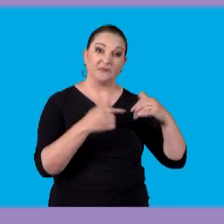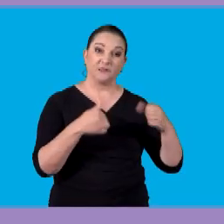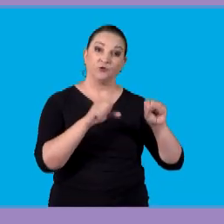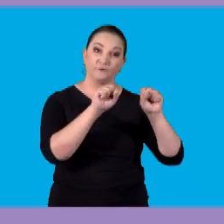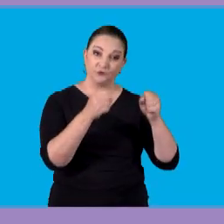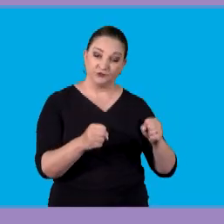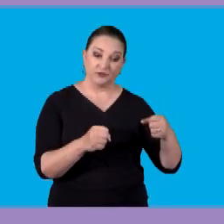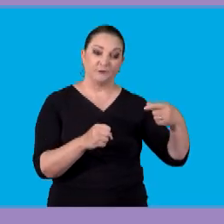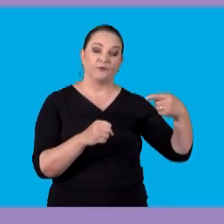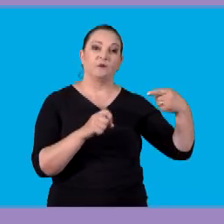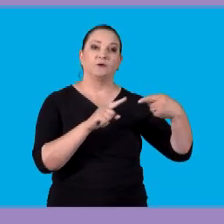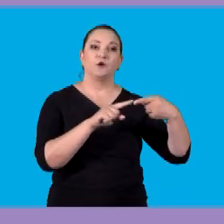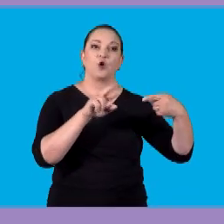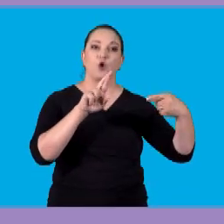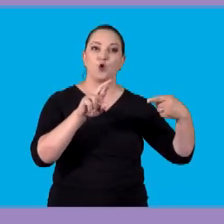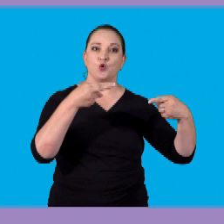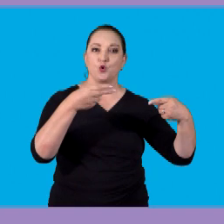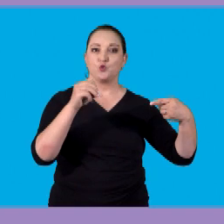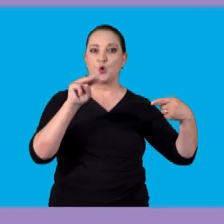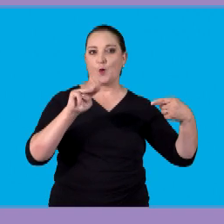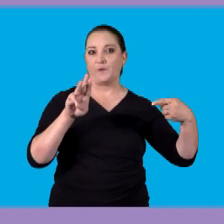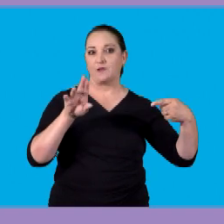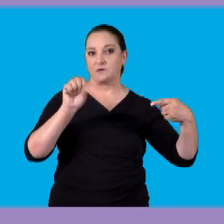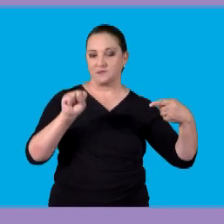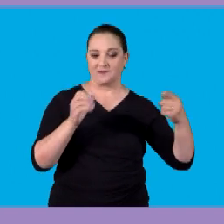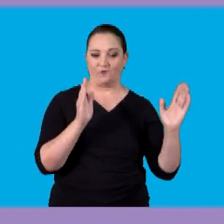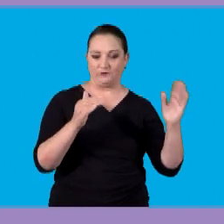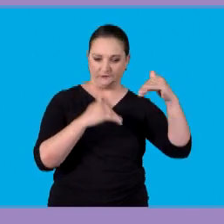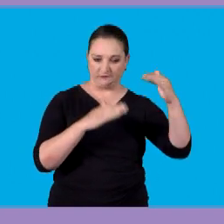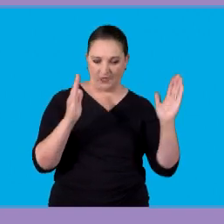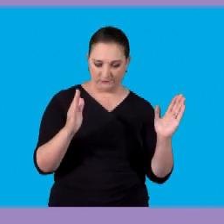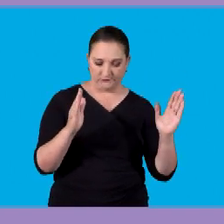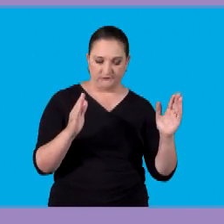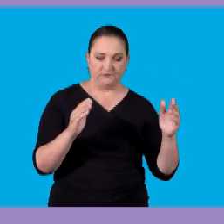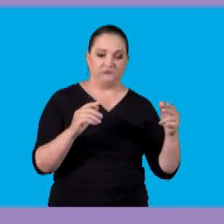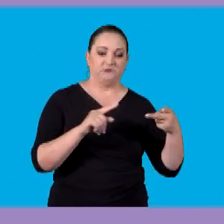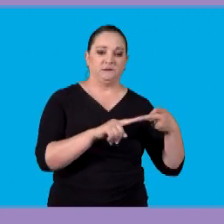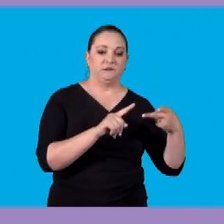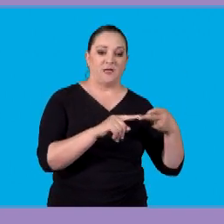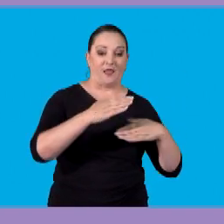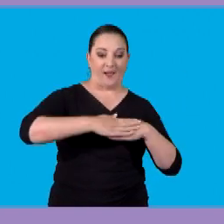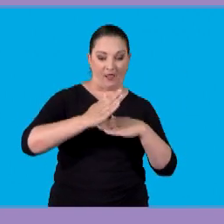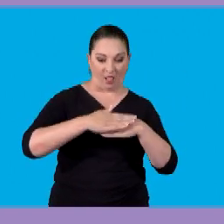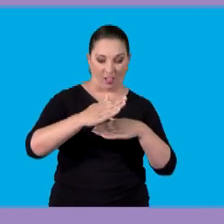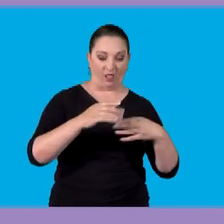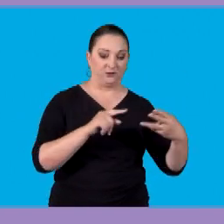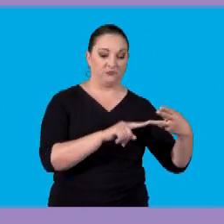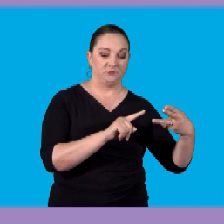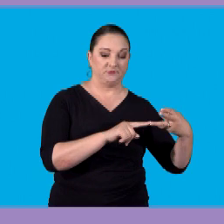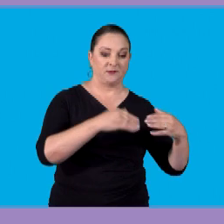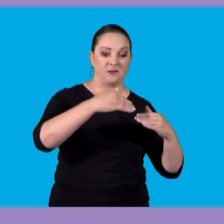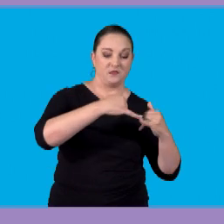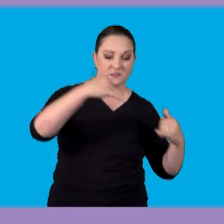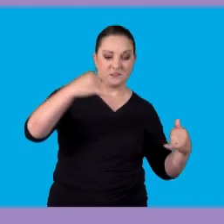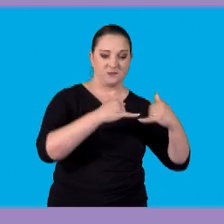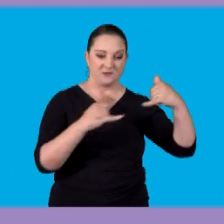properties of a rhombus in terms of its sides, angles, and diagonals. Now remember, a rhombus